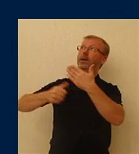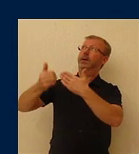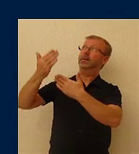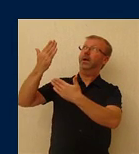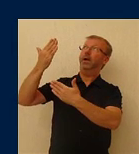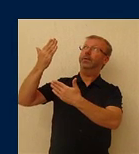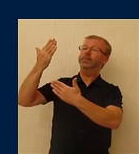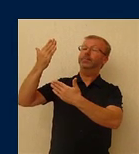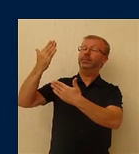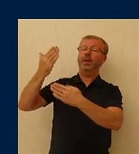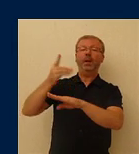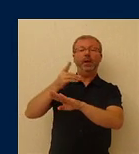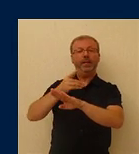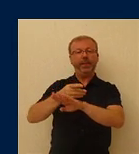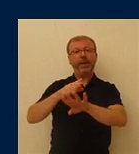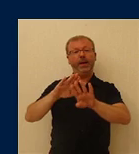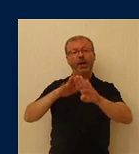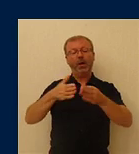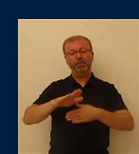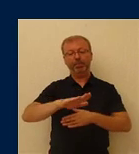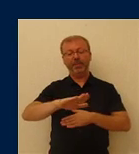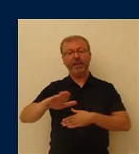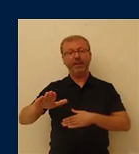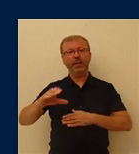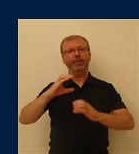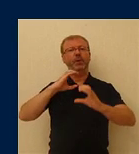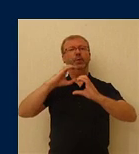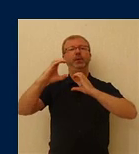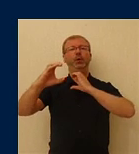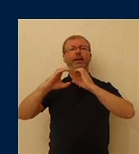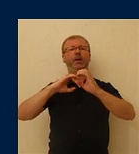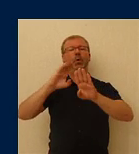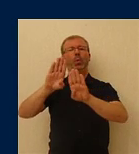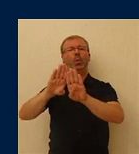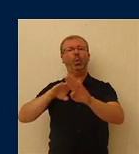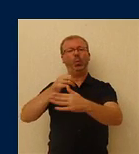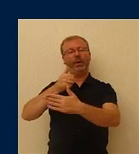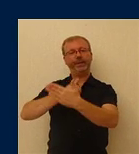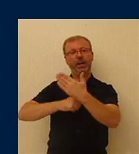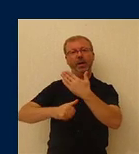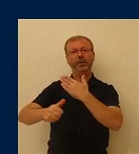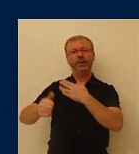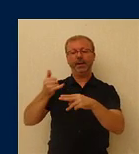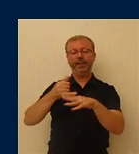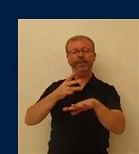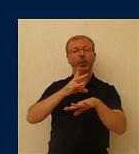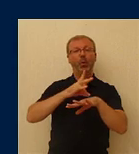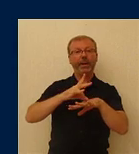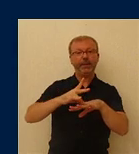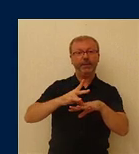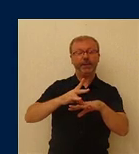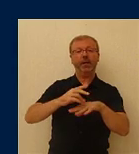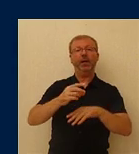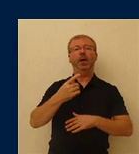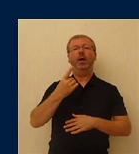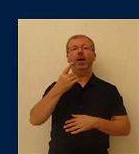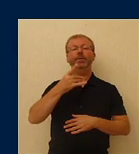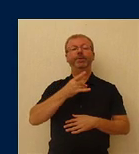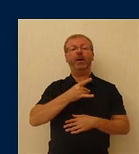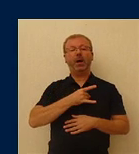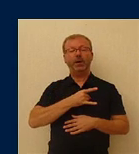They are places of communion with God in the solitude of one's heart, mind, and